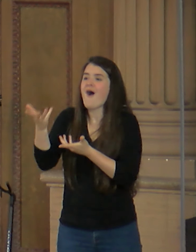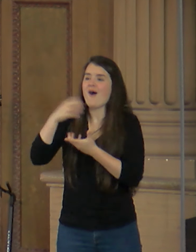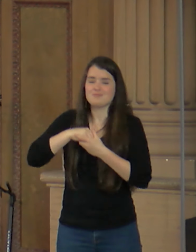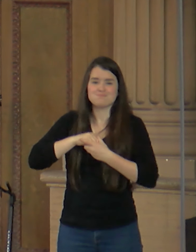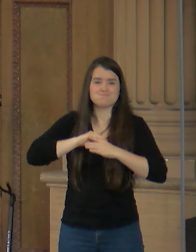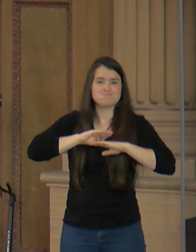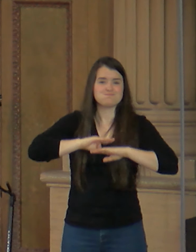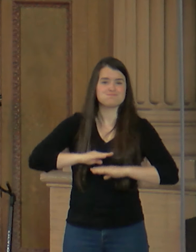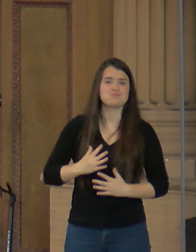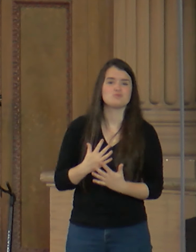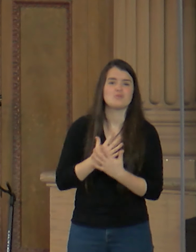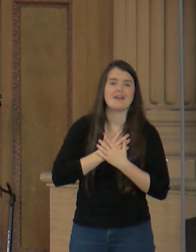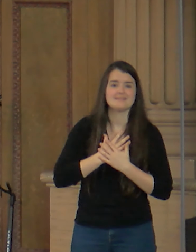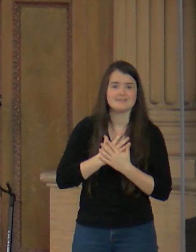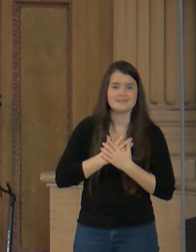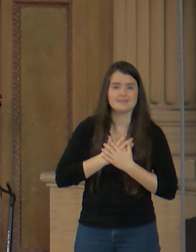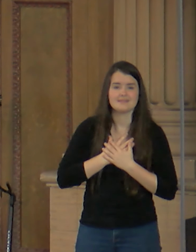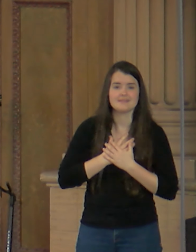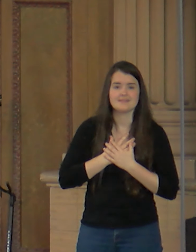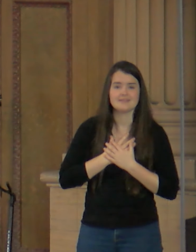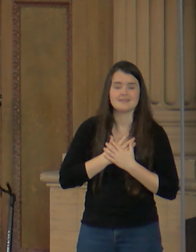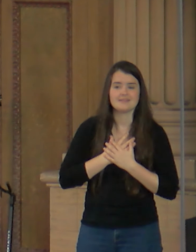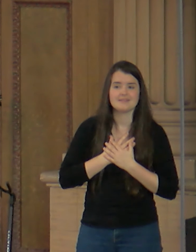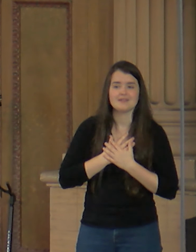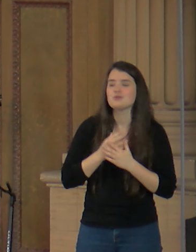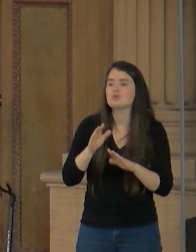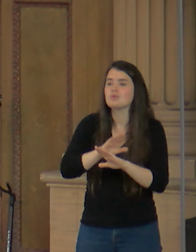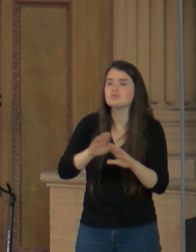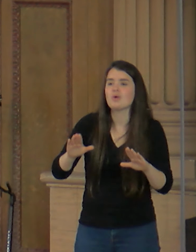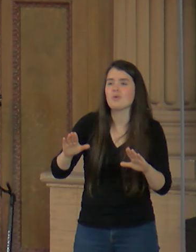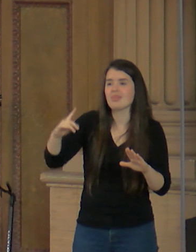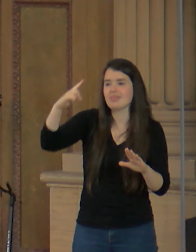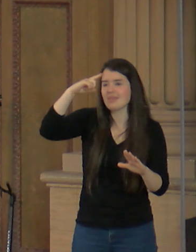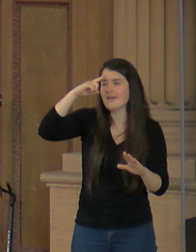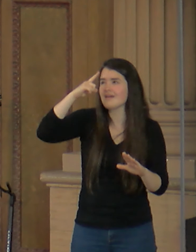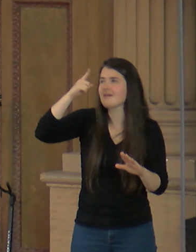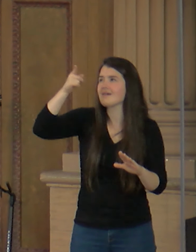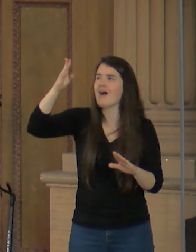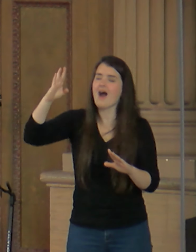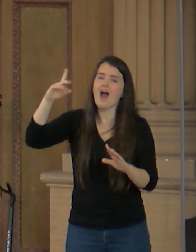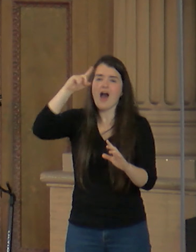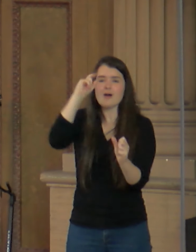So don't paint for yourself a false picture of God and then use that picture as the reason that you can never return to him.